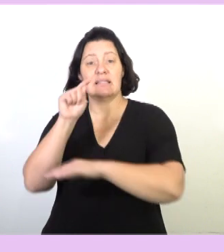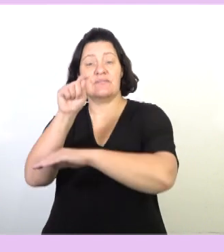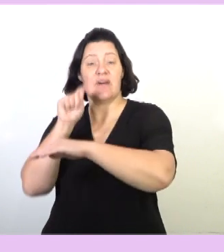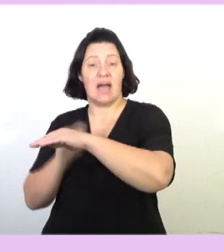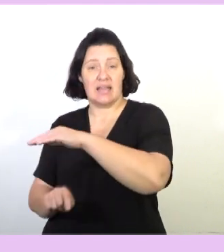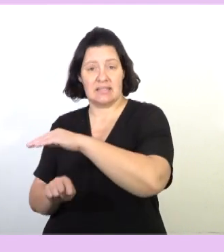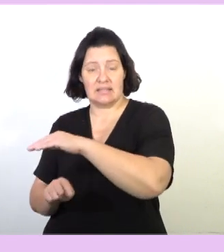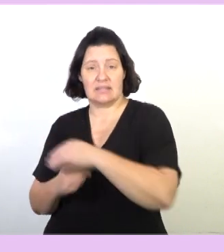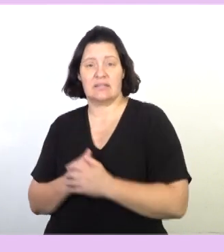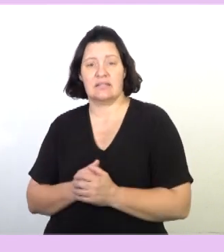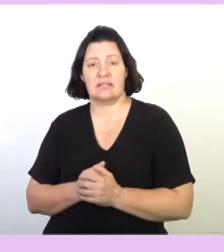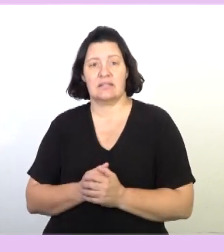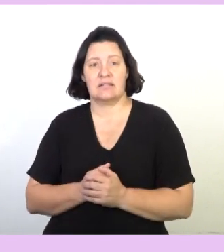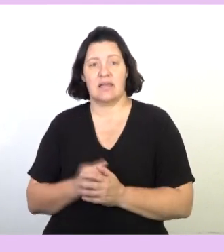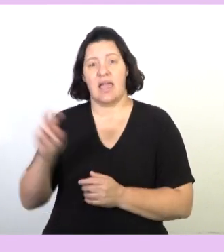divided by